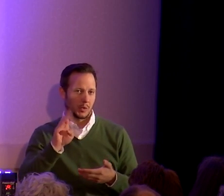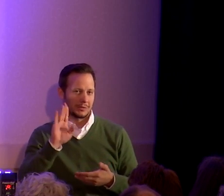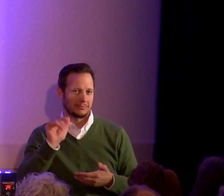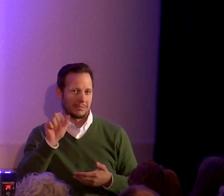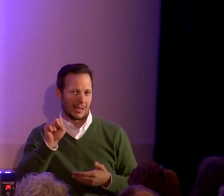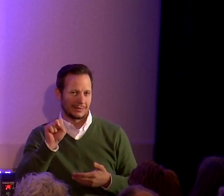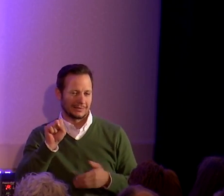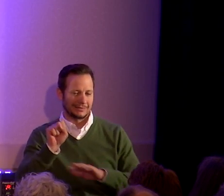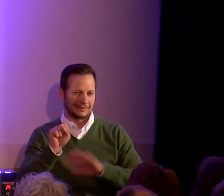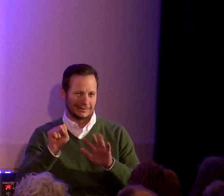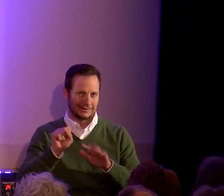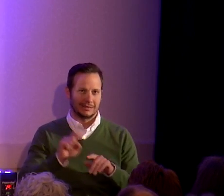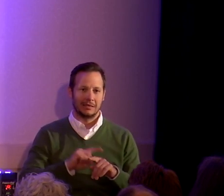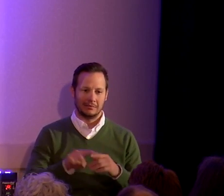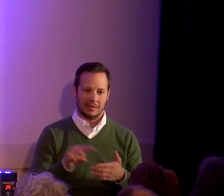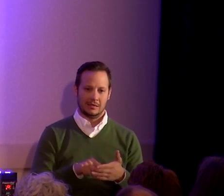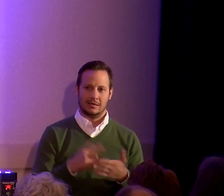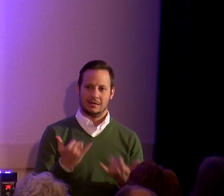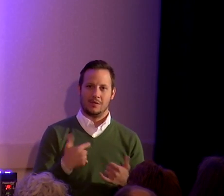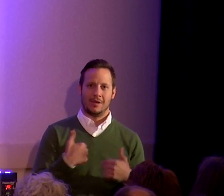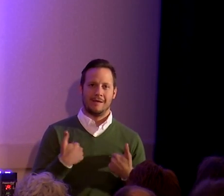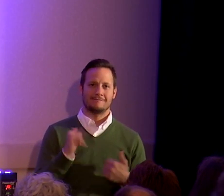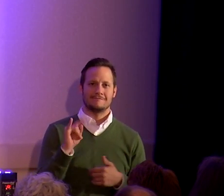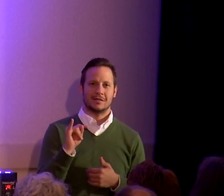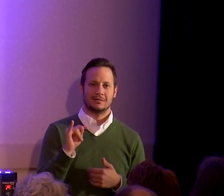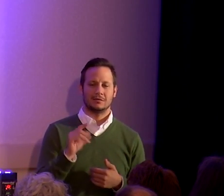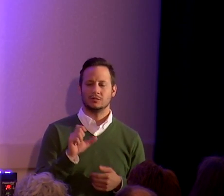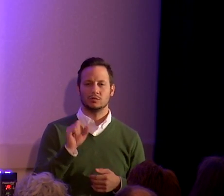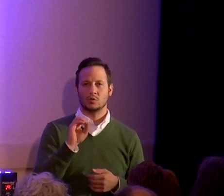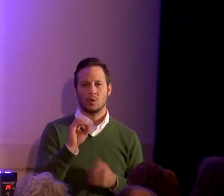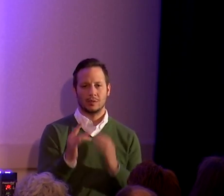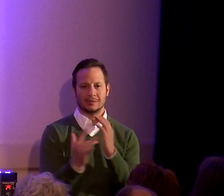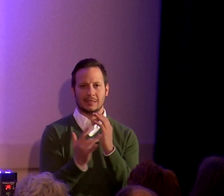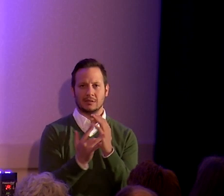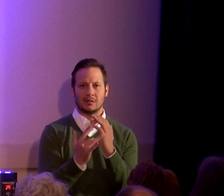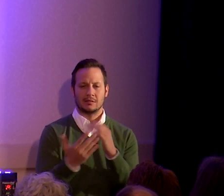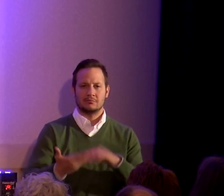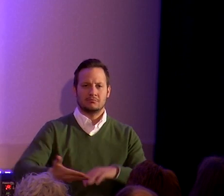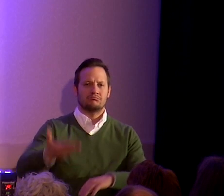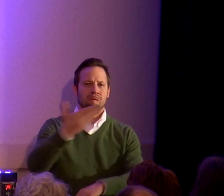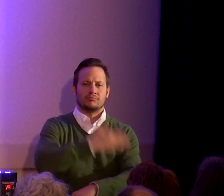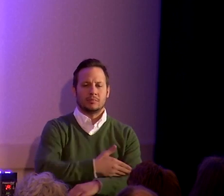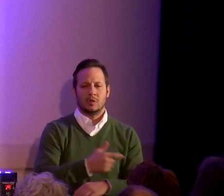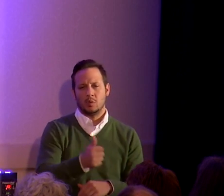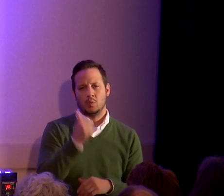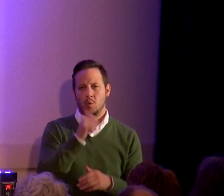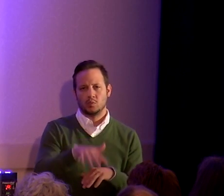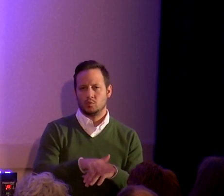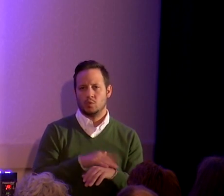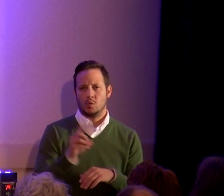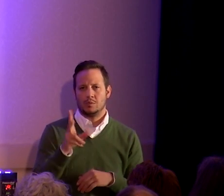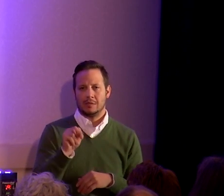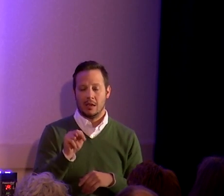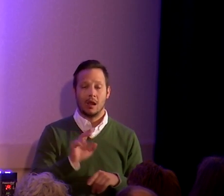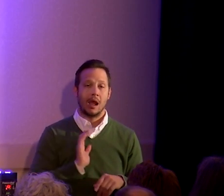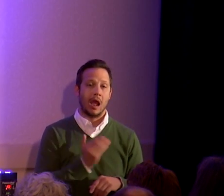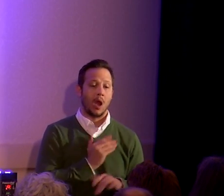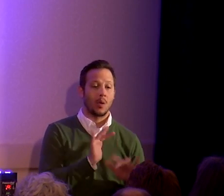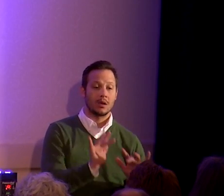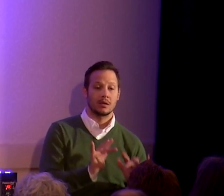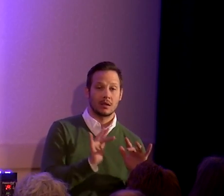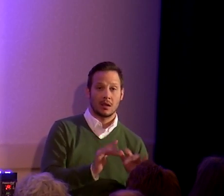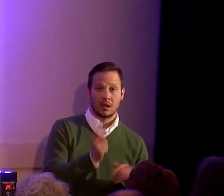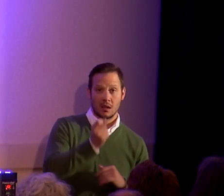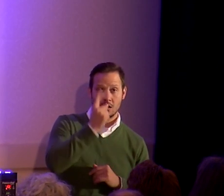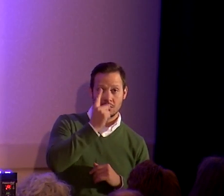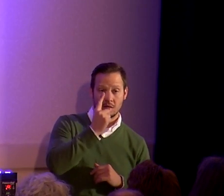that, but here we are. So our technological progression is showing no signs of slowing down. Our empathic progression, however, is getting worse and